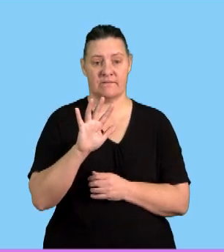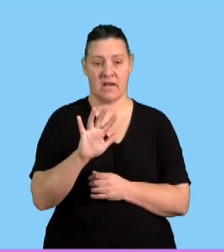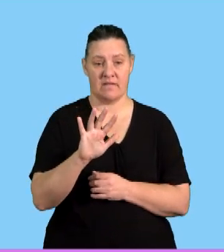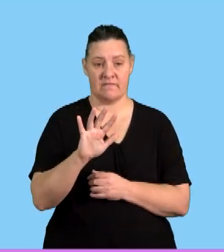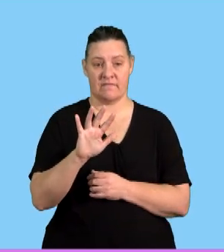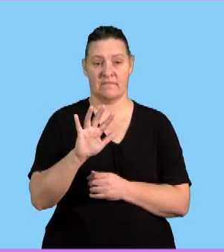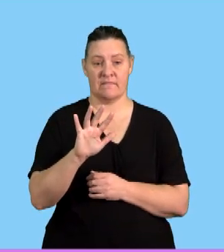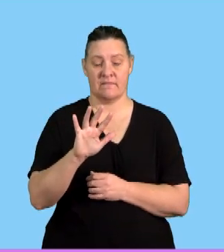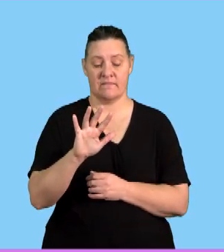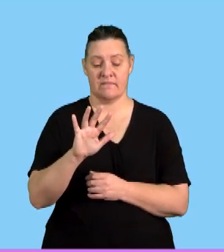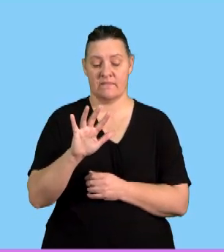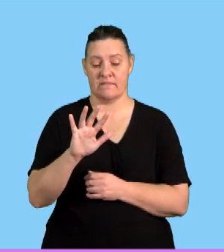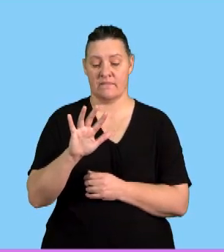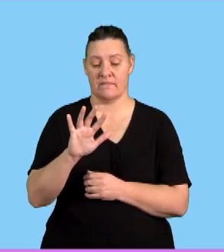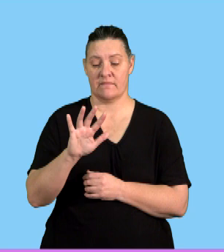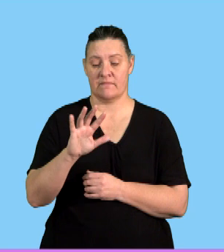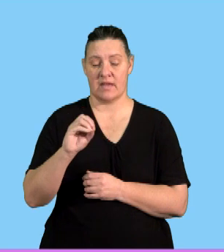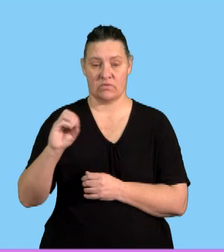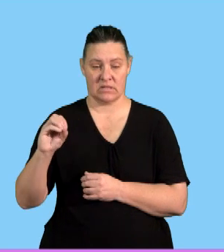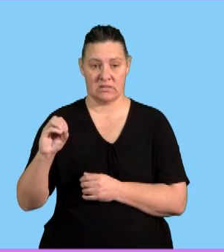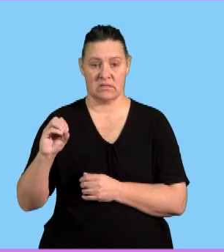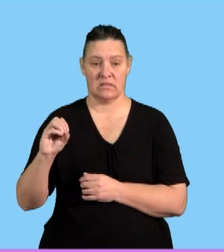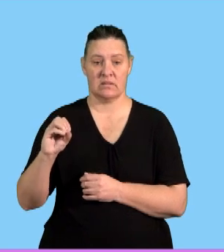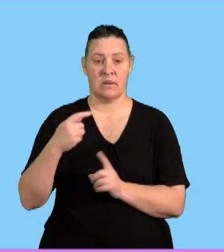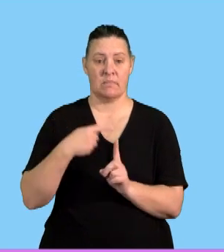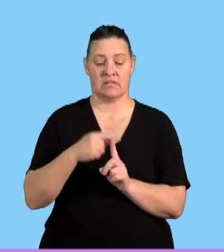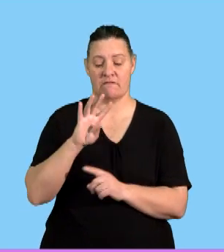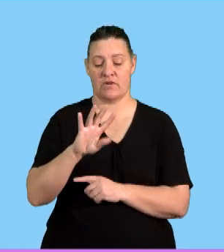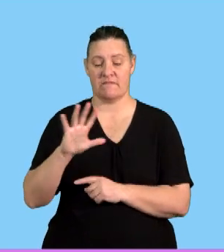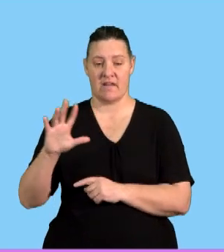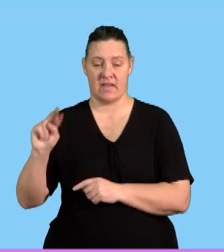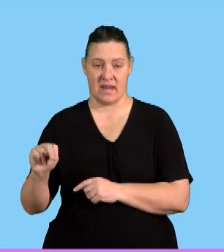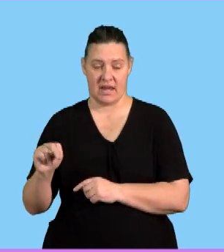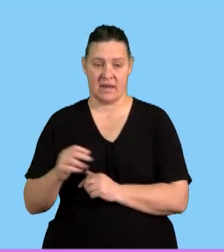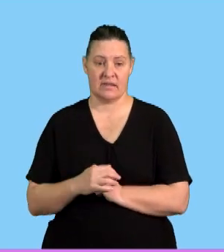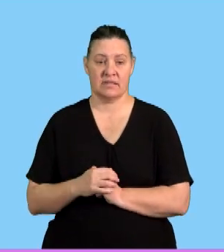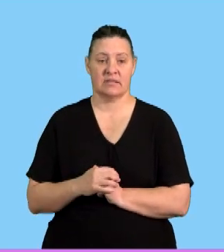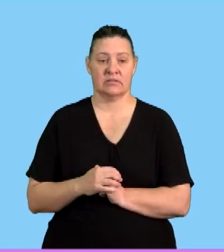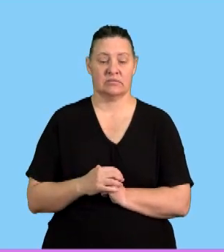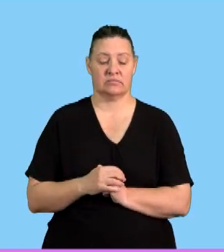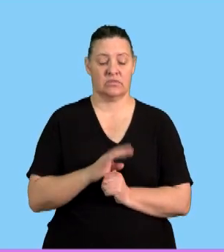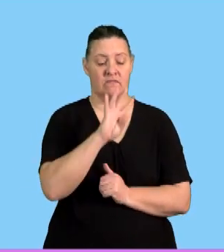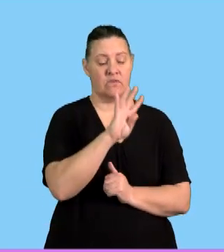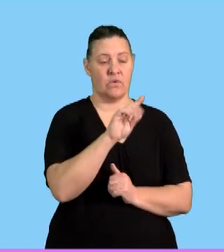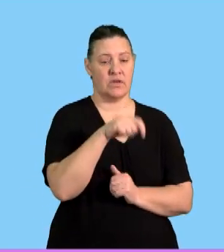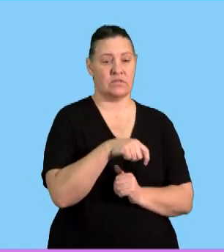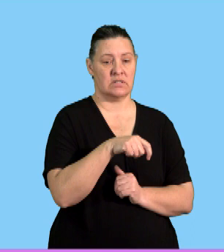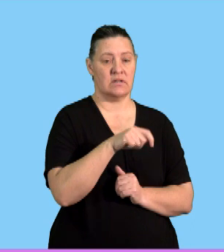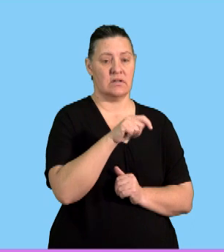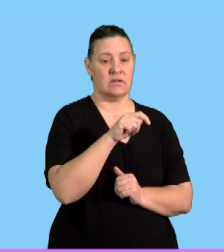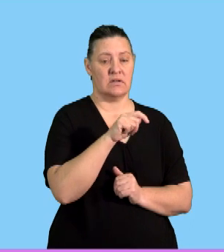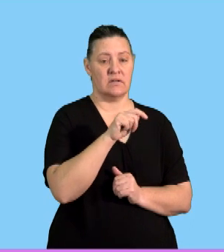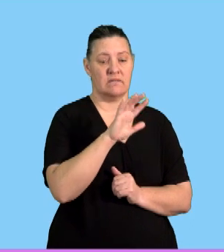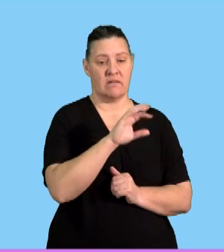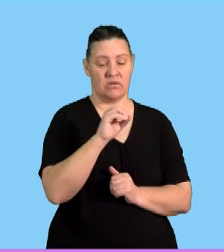4,000 plus 45 N, and we're going to substitute 4,000